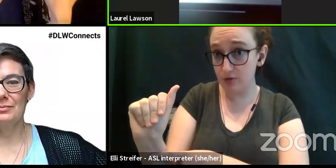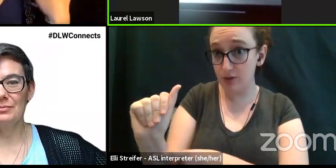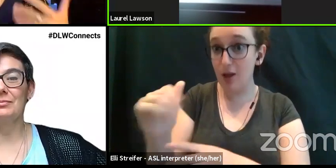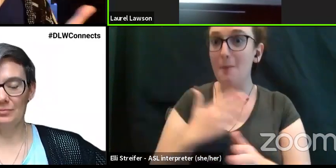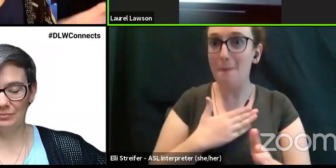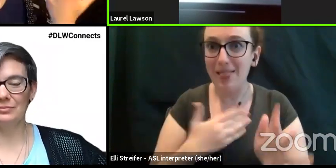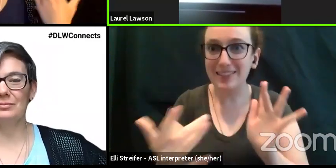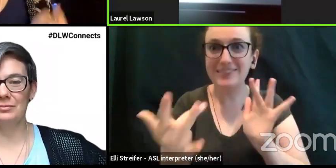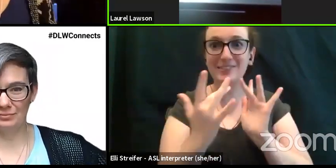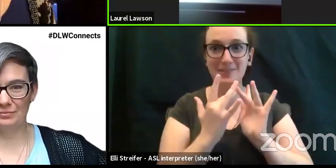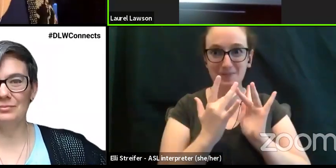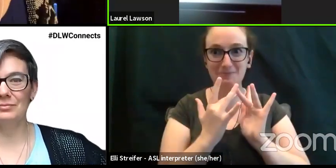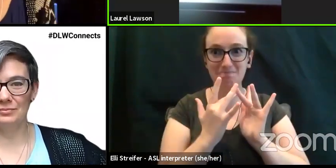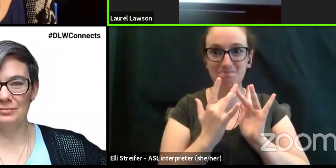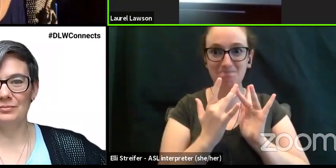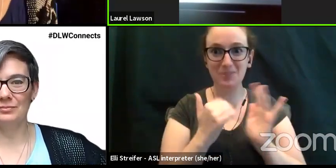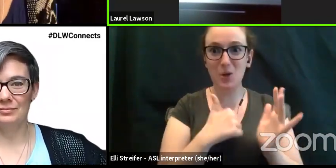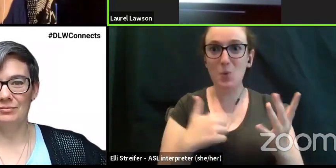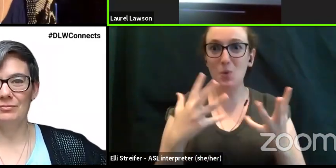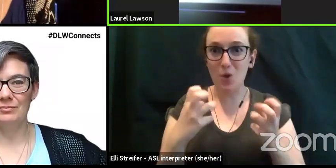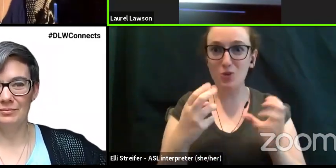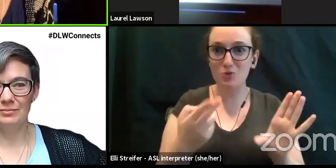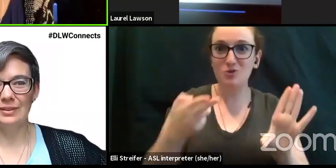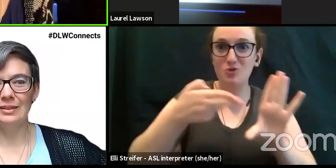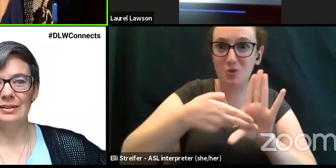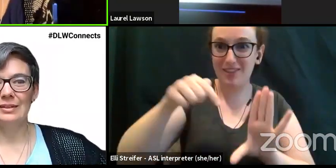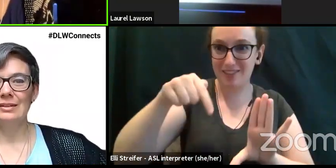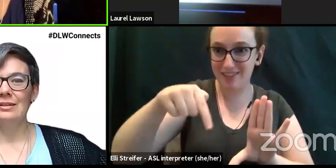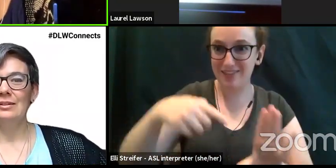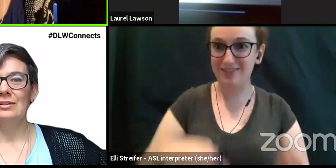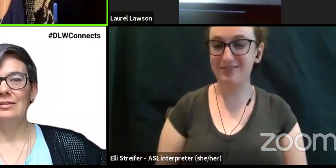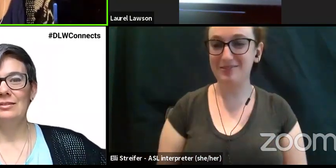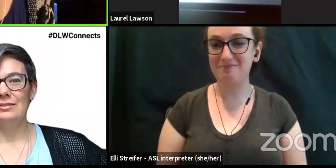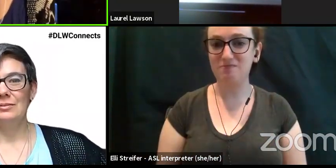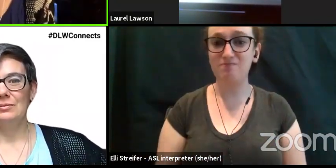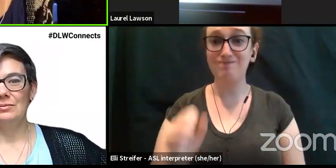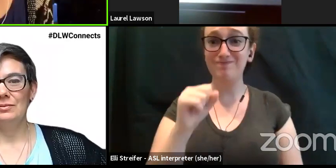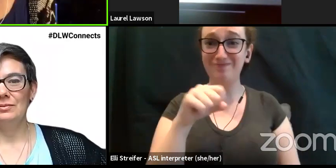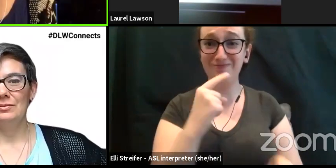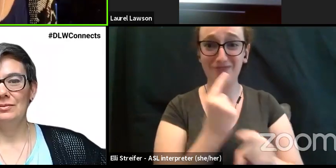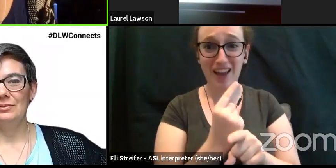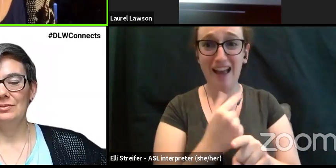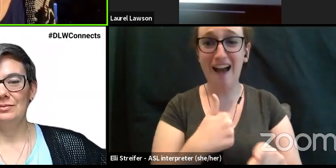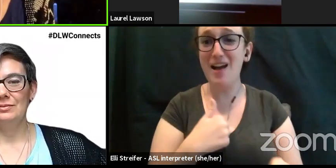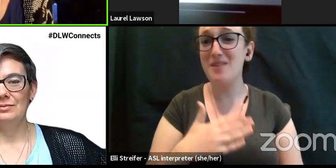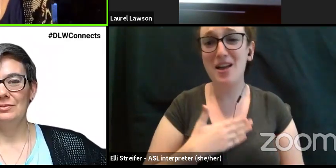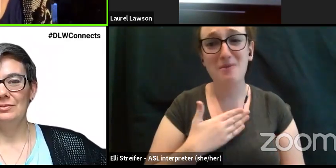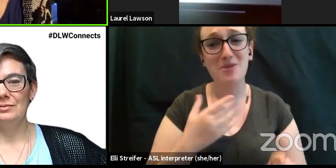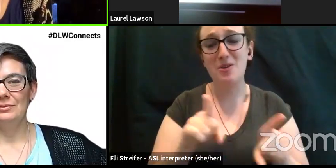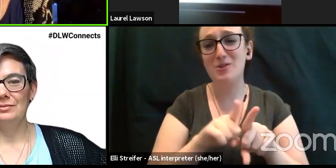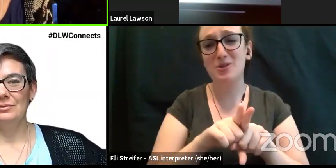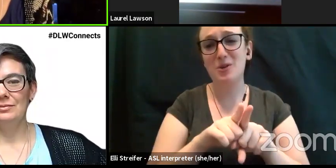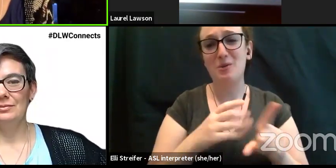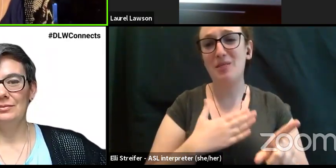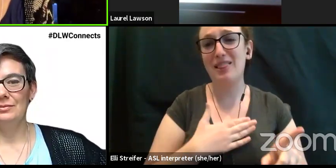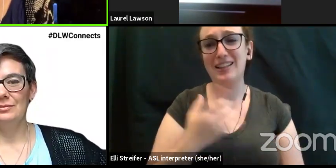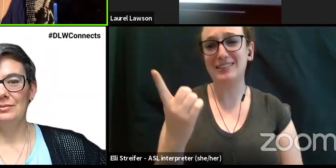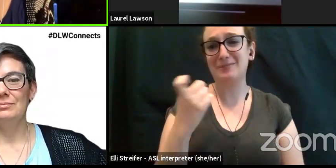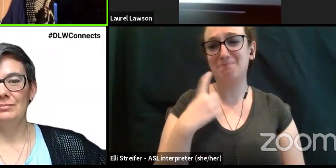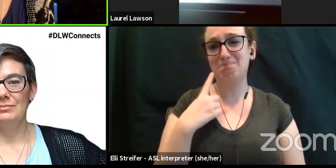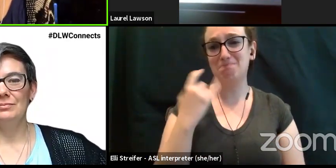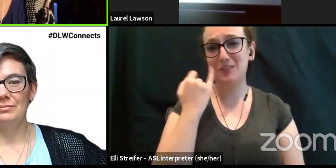with us. We want you on board. Yes. Yeah, and I'm more than happy as well to field anything that's out